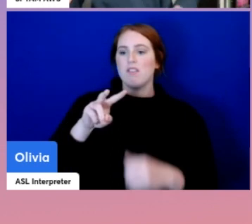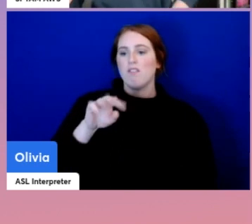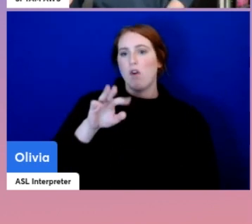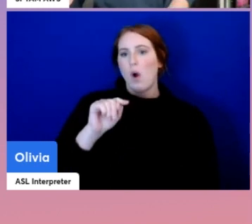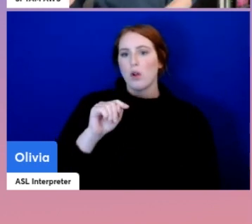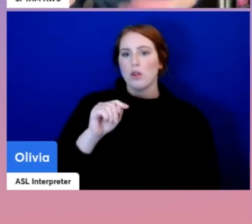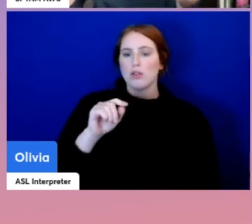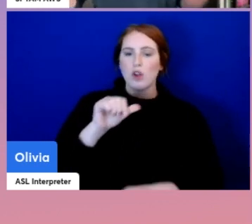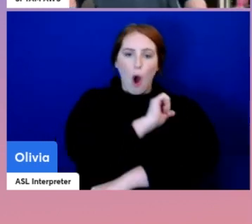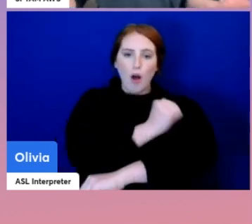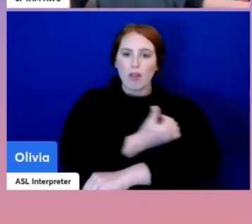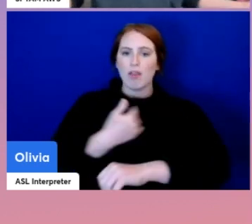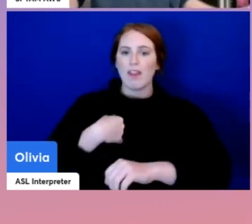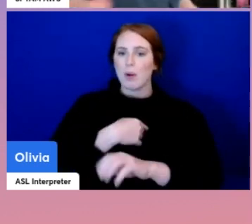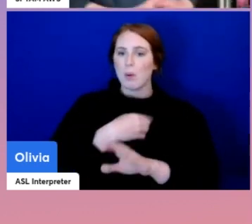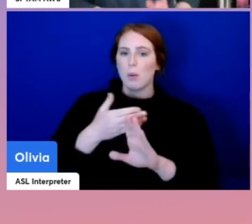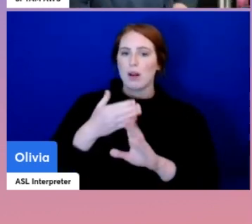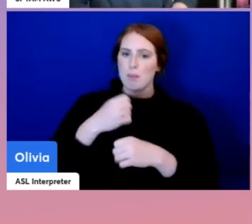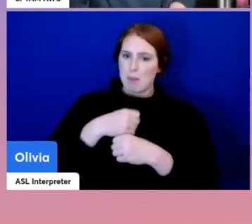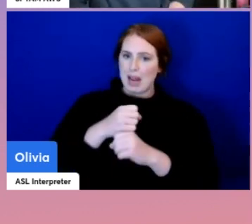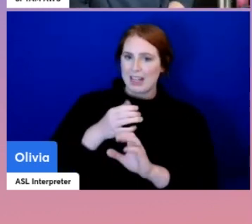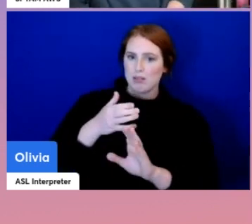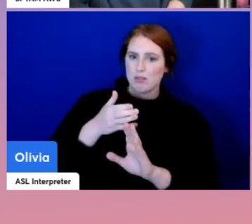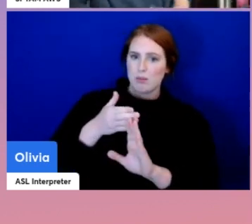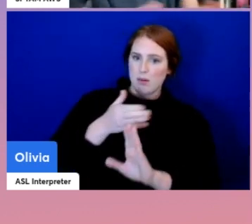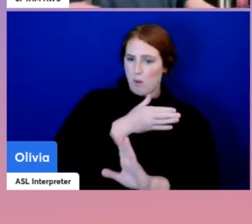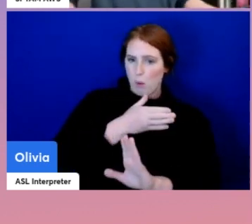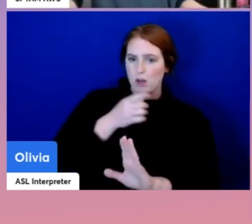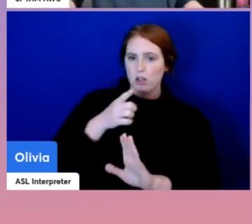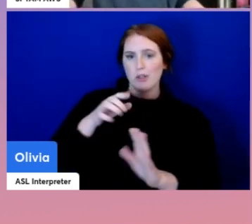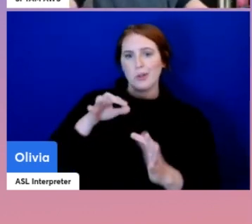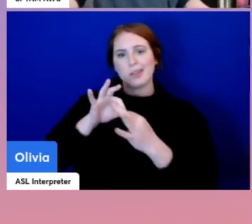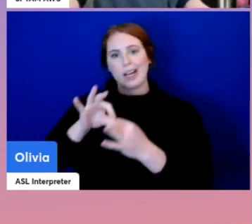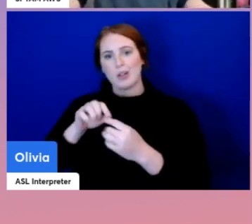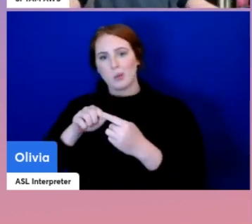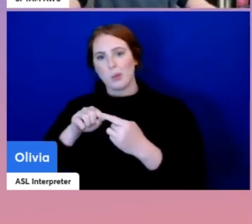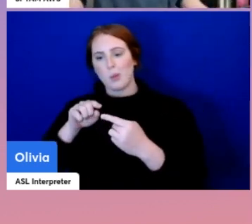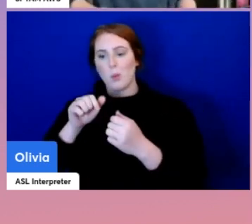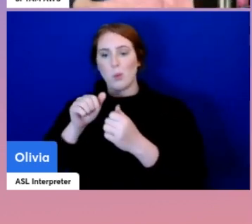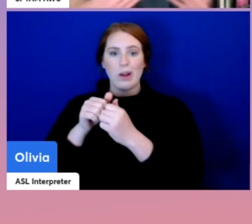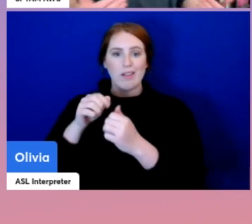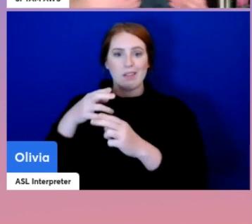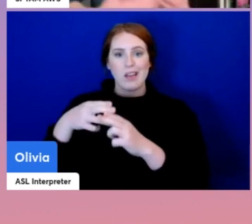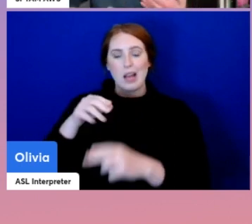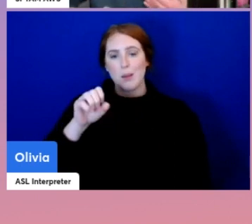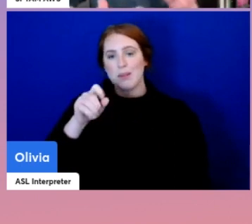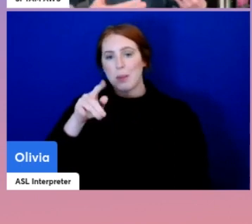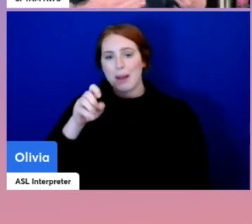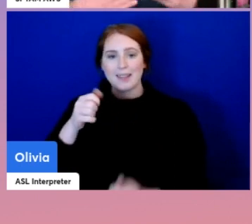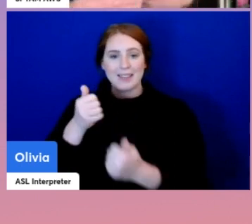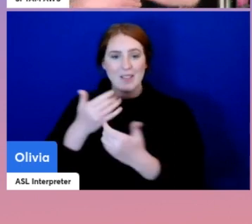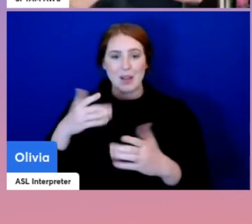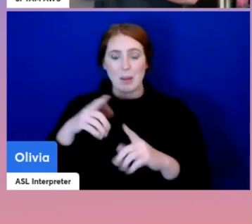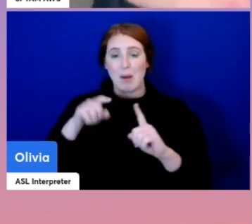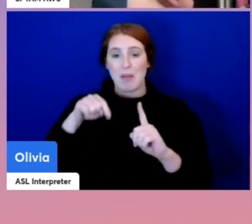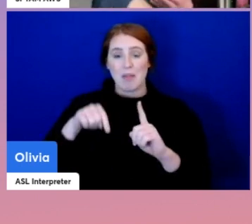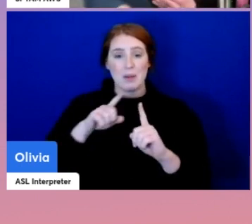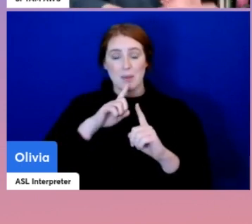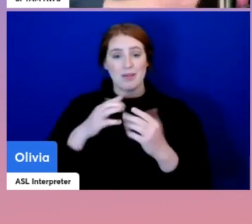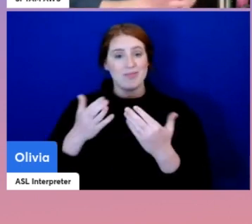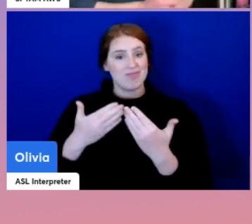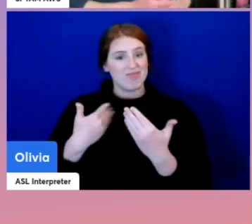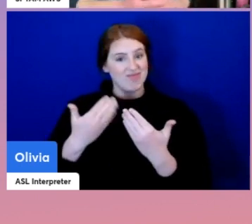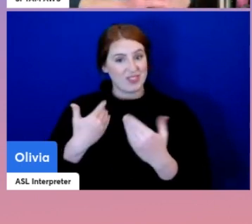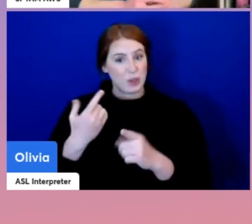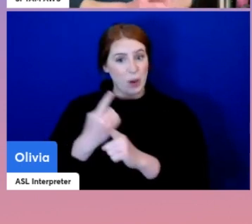earlier. You tie it to a namespace and all of that, but this is pretty handy, right? If you've dealt with Vault secrets not